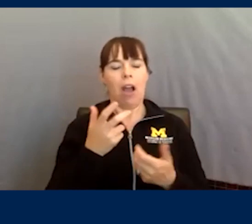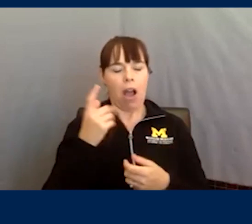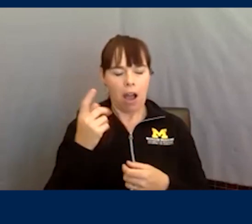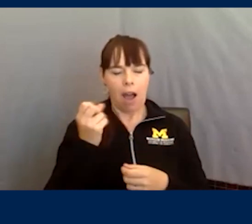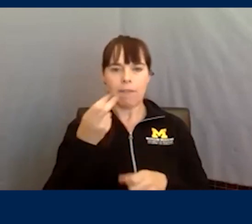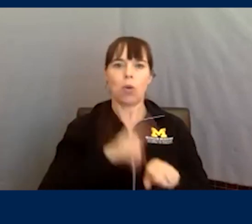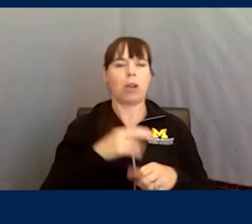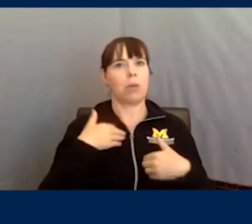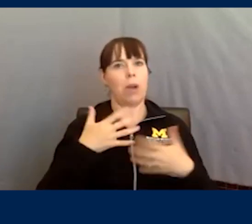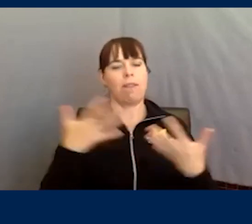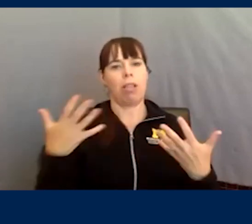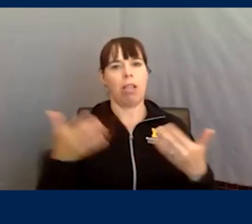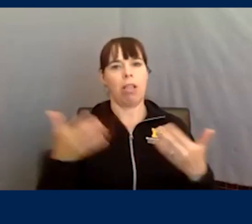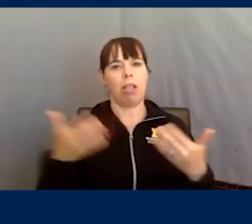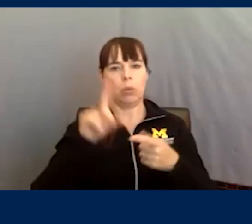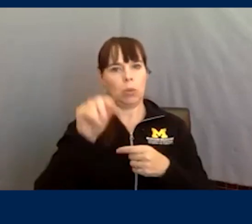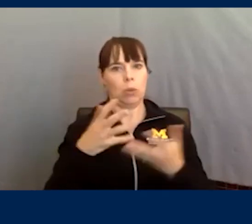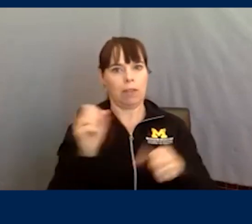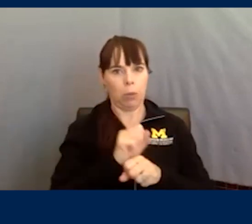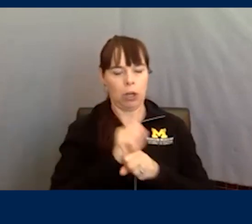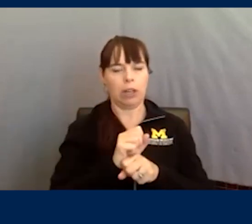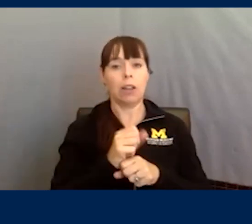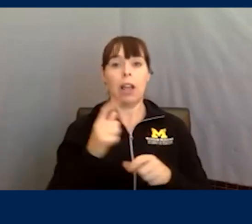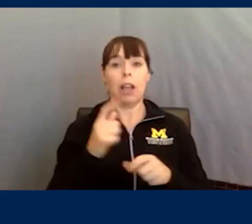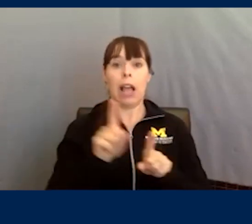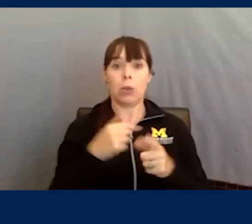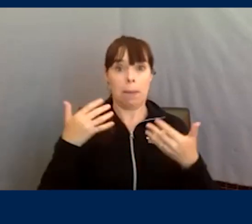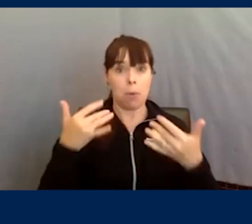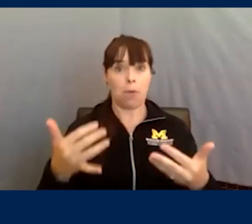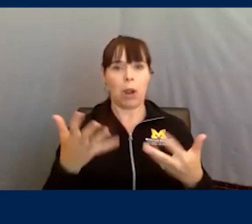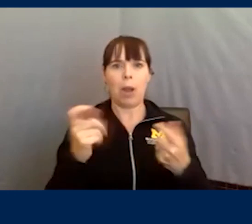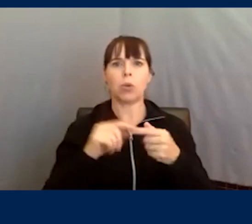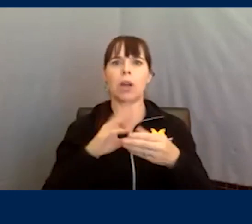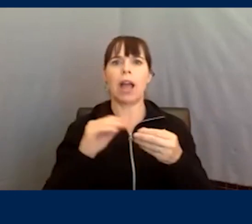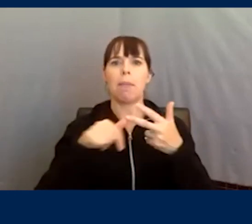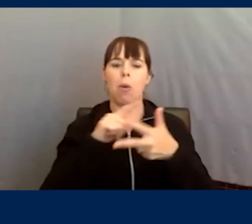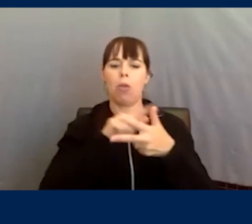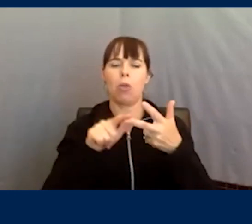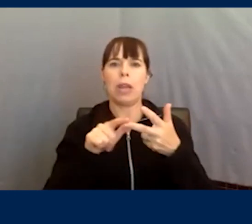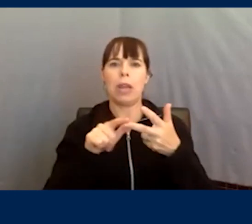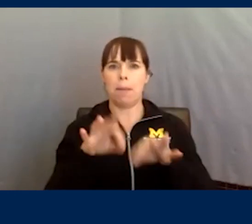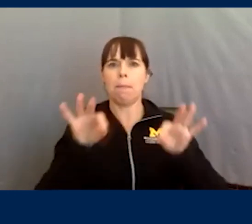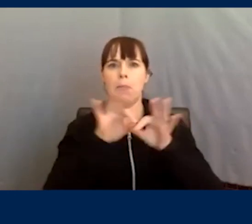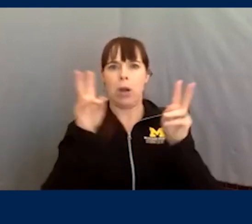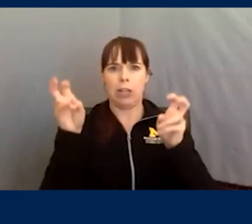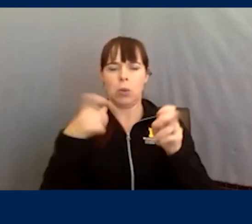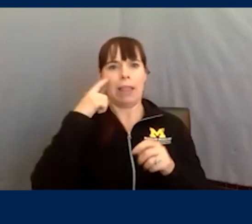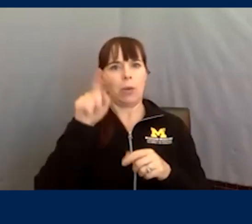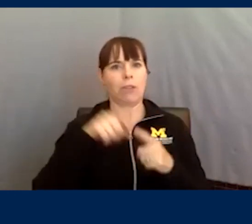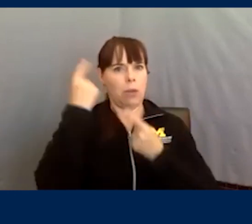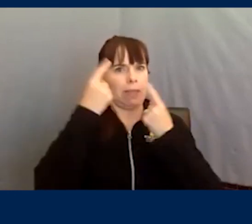a long way to go. As we move forward, I'd like to comment on 3 important issues that I think we need to consider